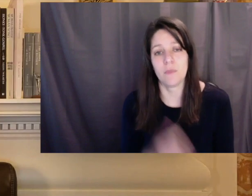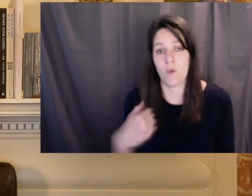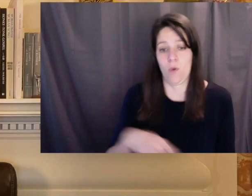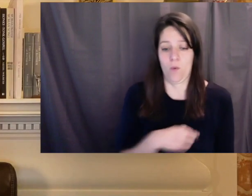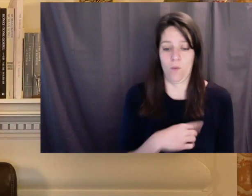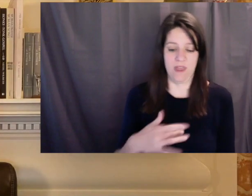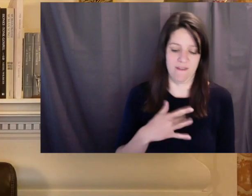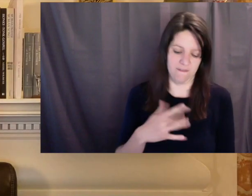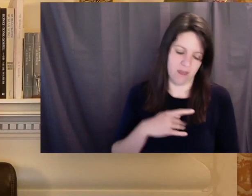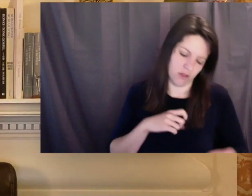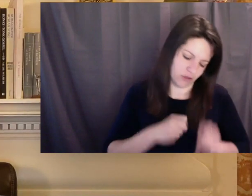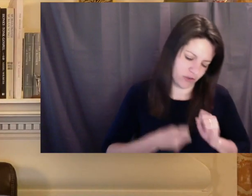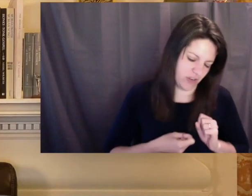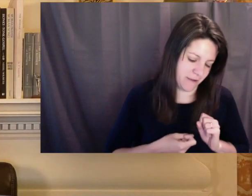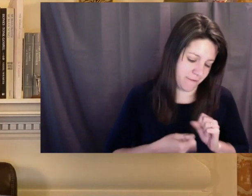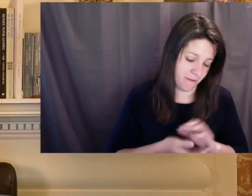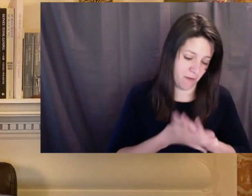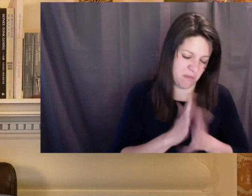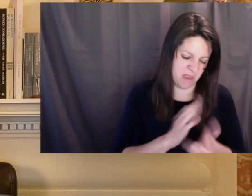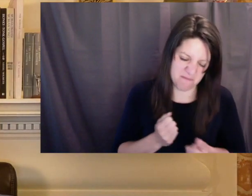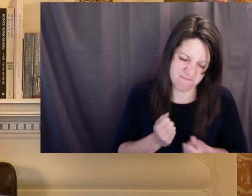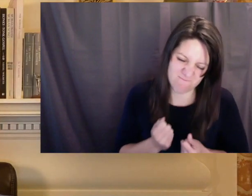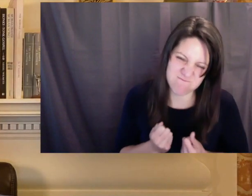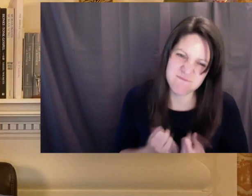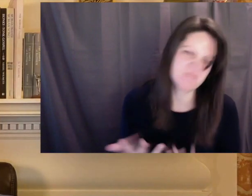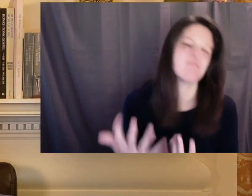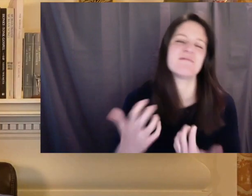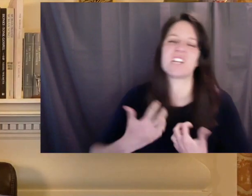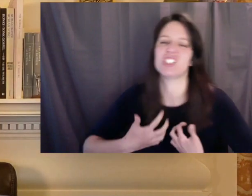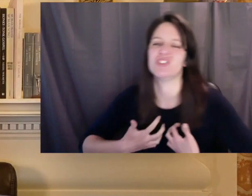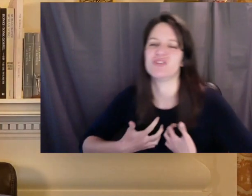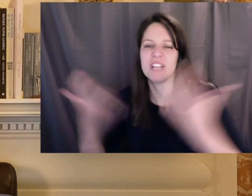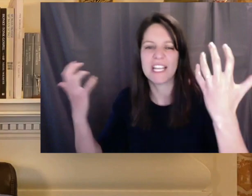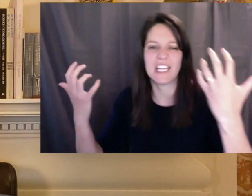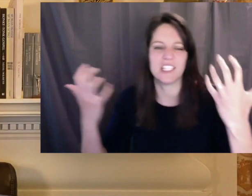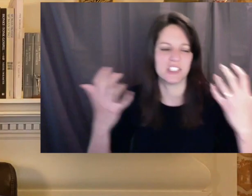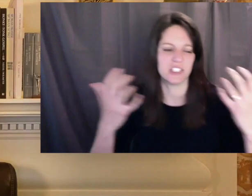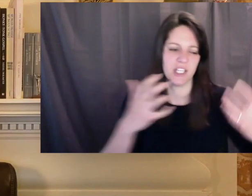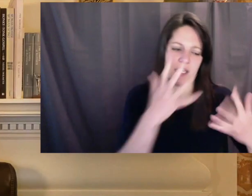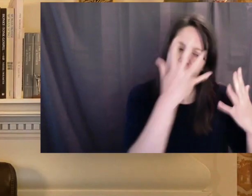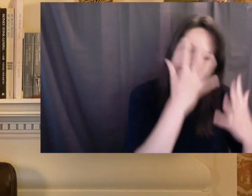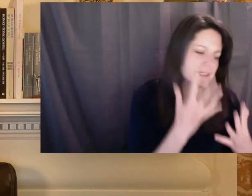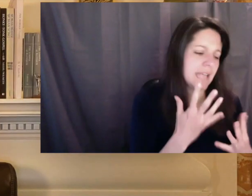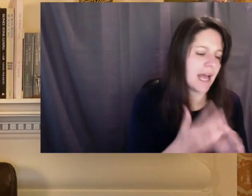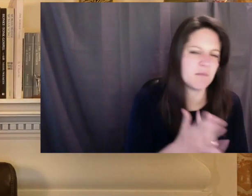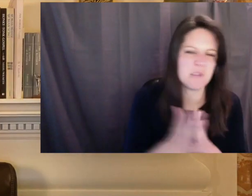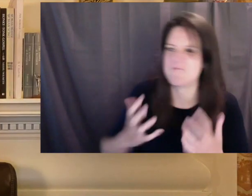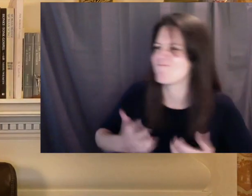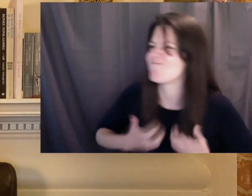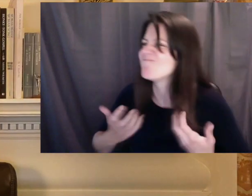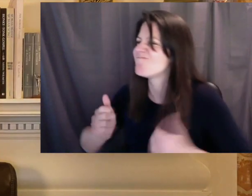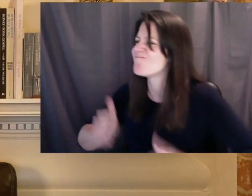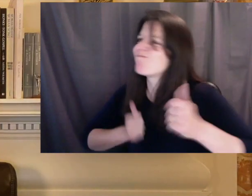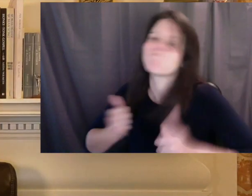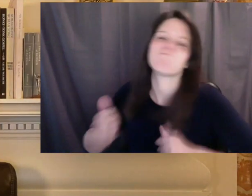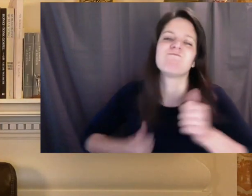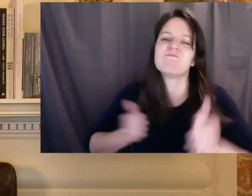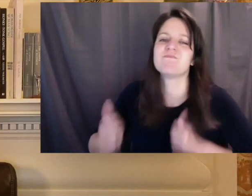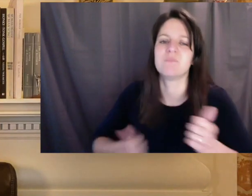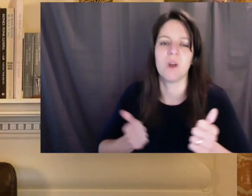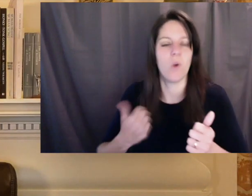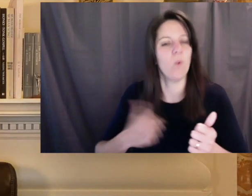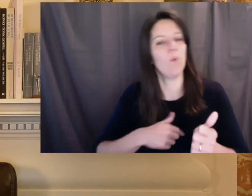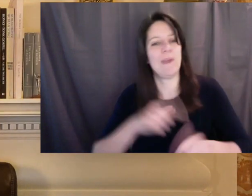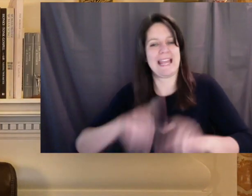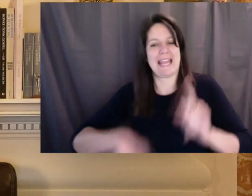In many ways, when our grief is set on fire, it becomes rage and our sorrow becomes